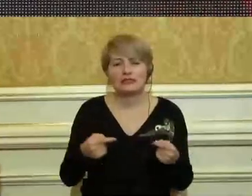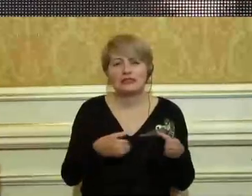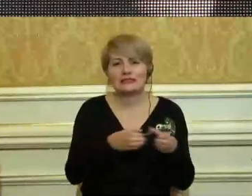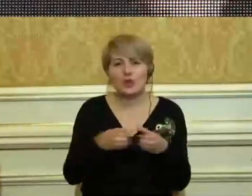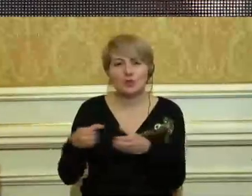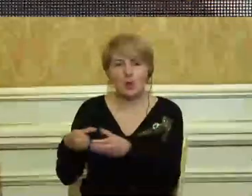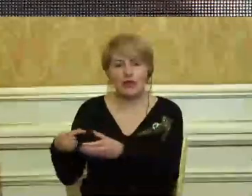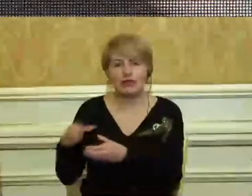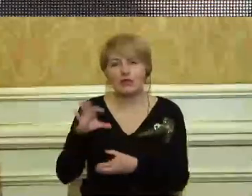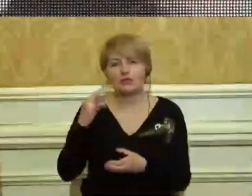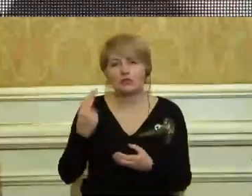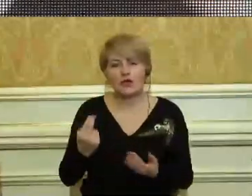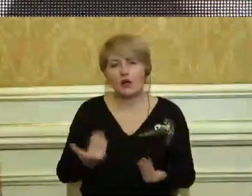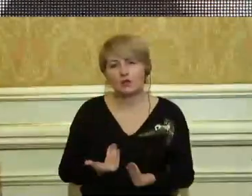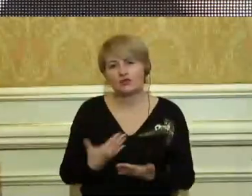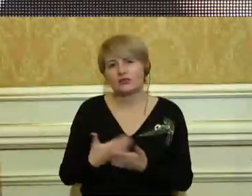also corporate